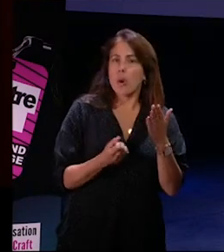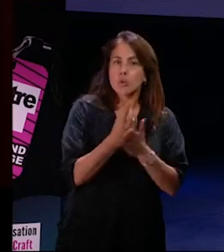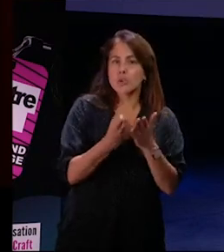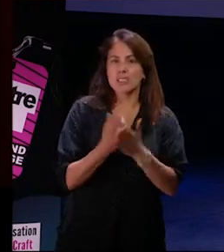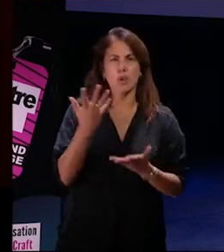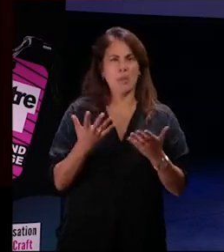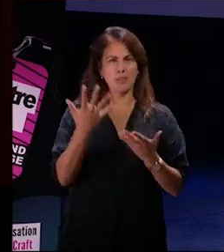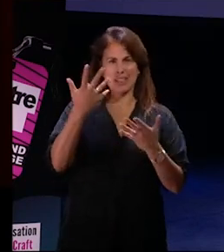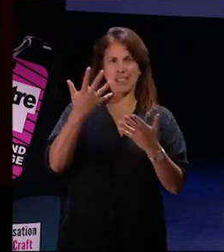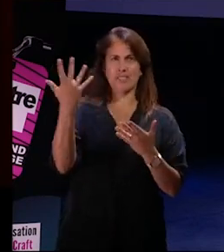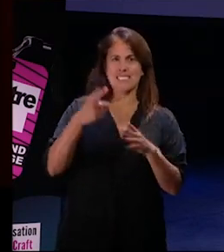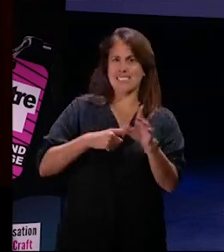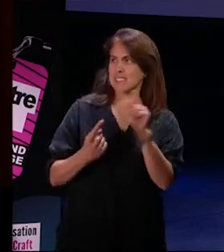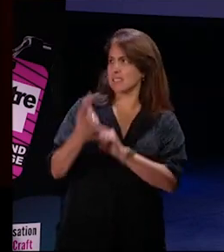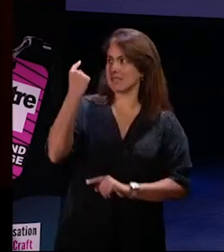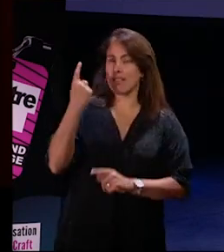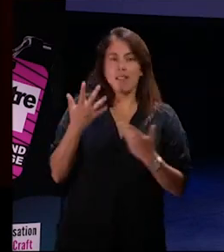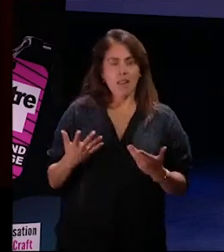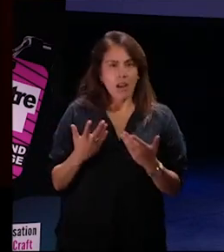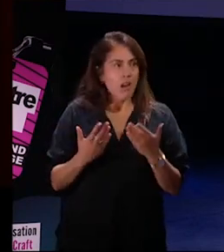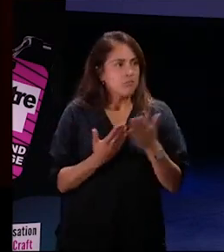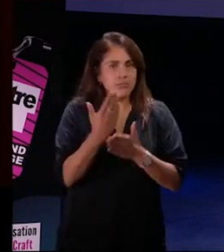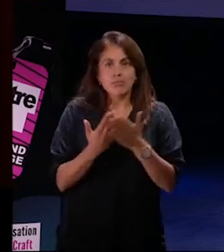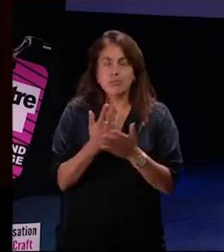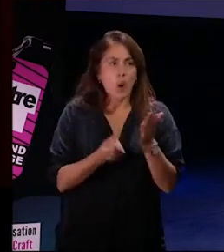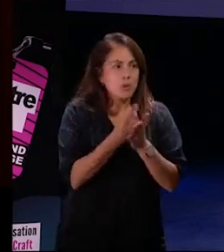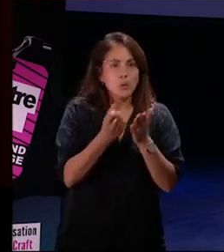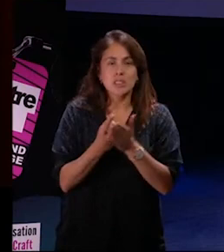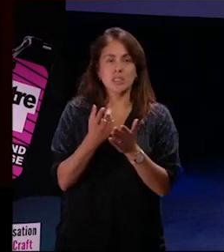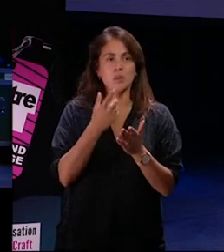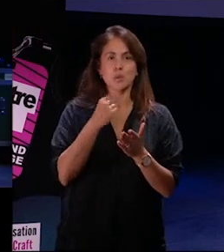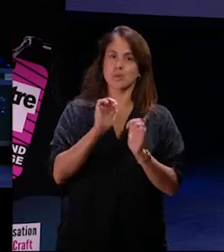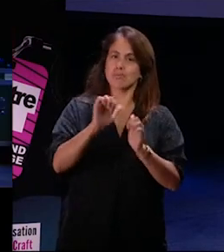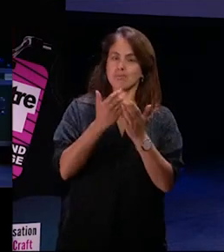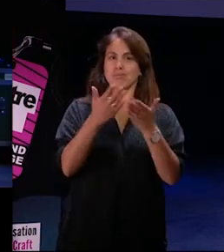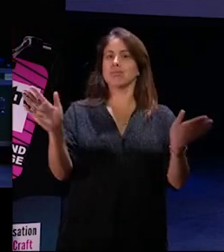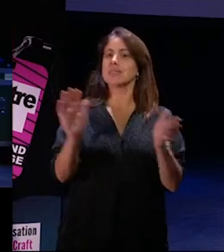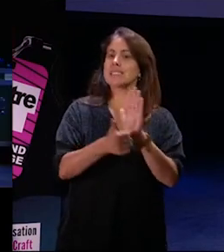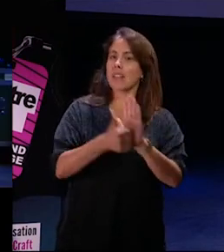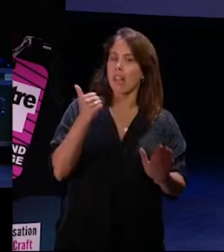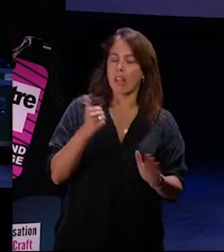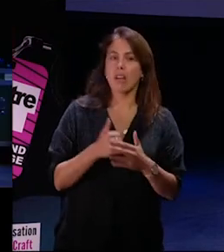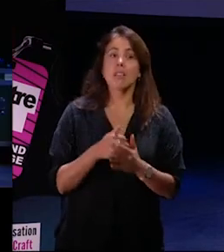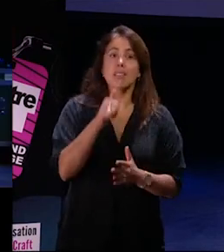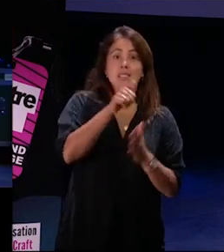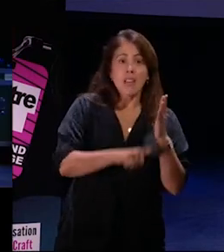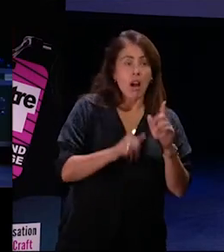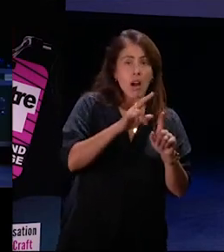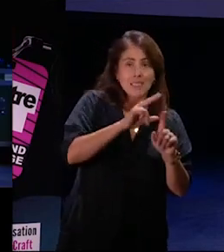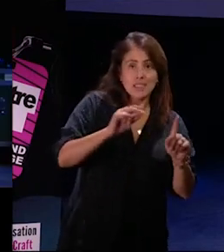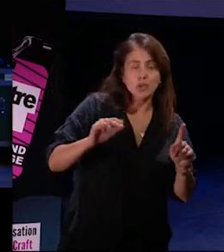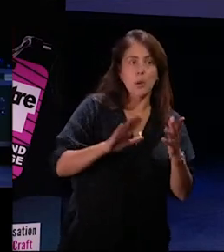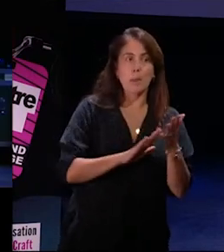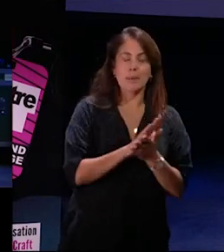10 to 15 years ago. And there's a lot more opportunity to use a wide range of different skills. So starting in digital gives you the potential